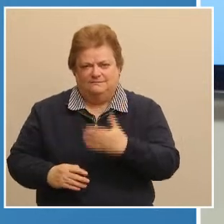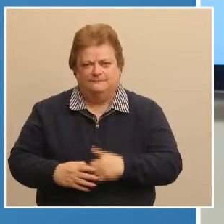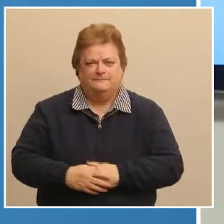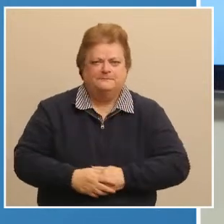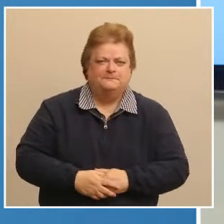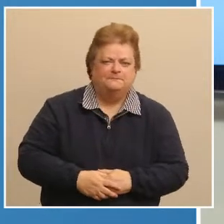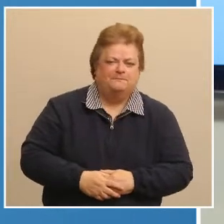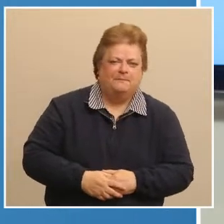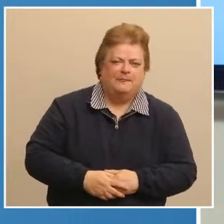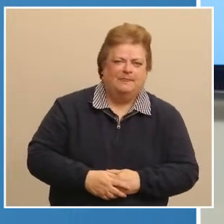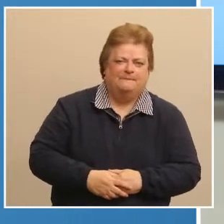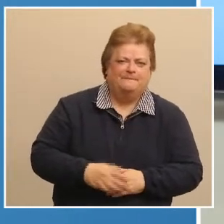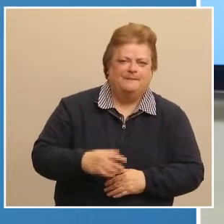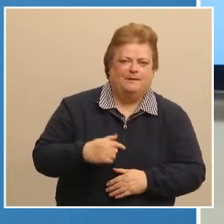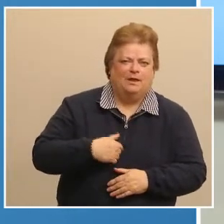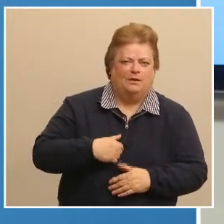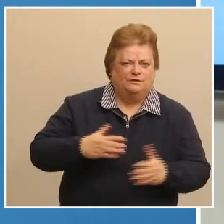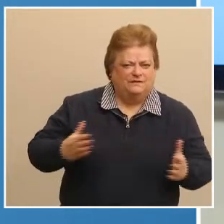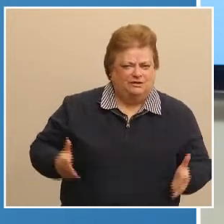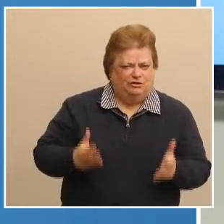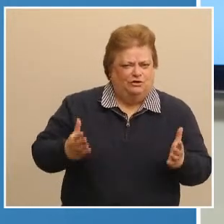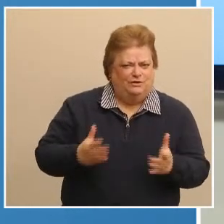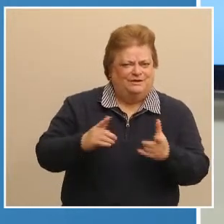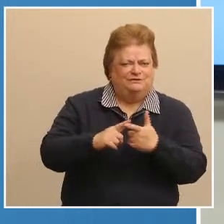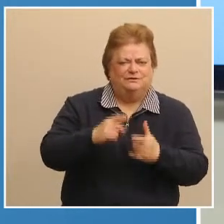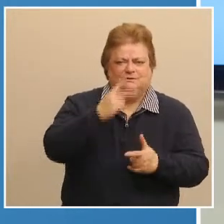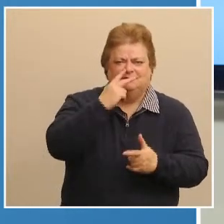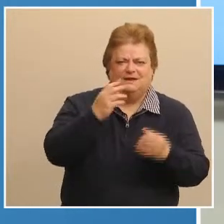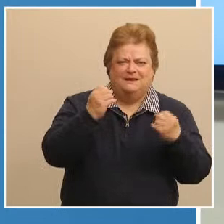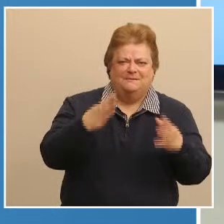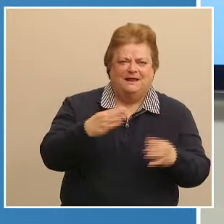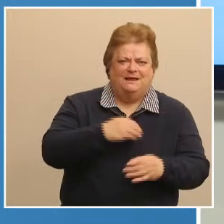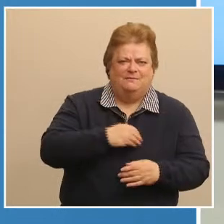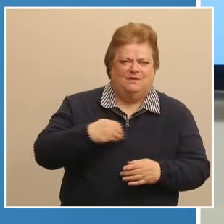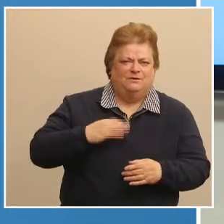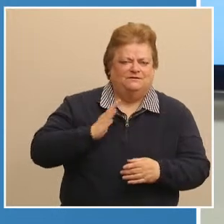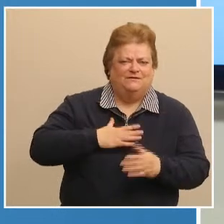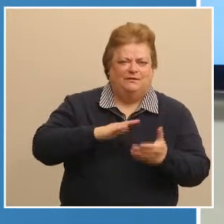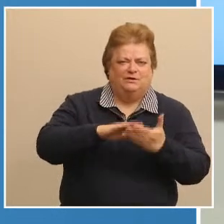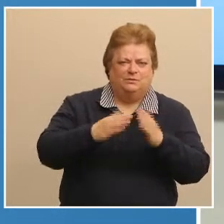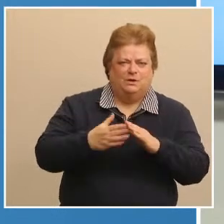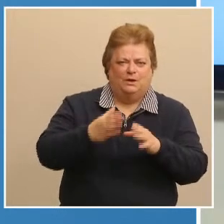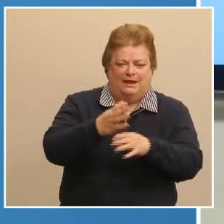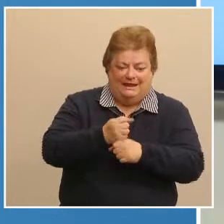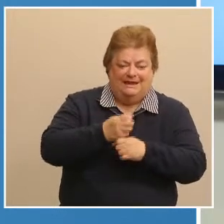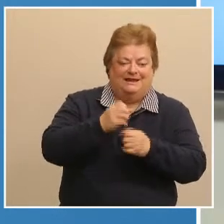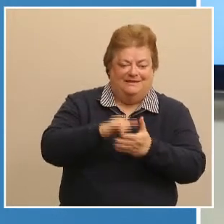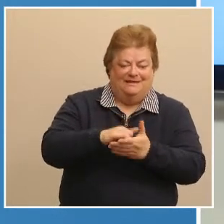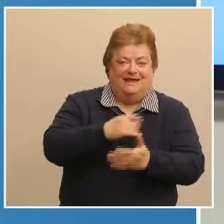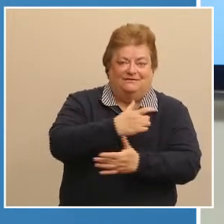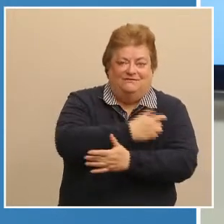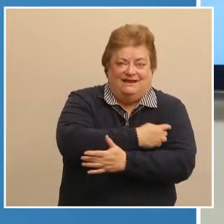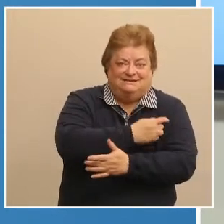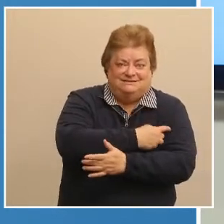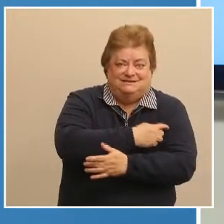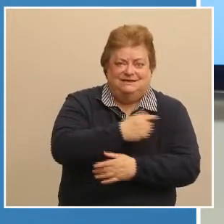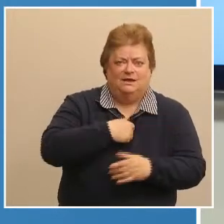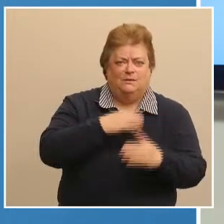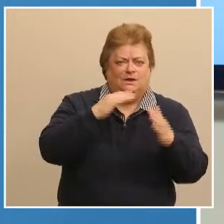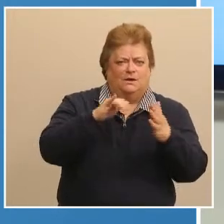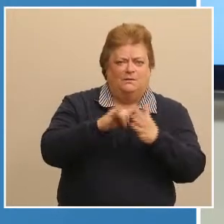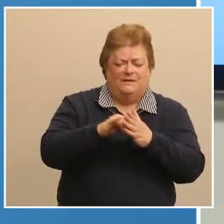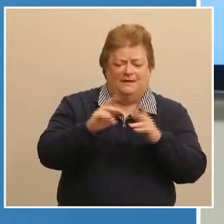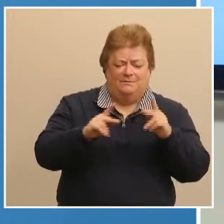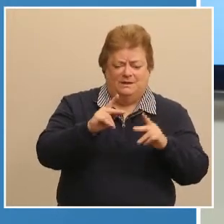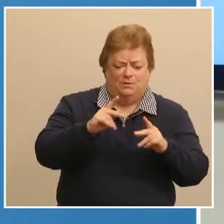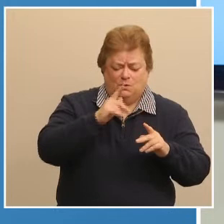workers. It's really encouraging to see many members of our community receiving the vaccine, and we hope the high